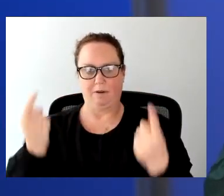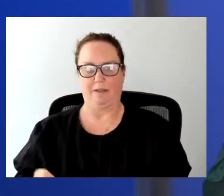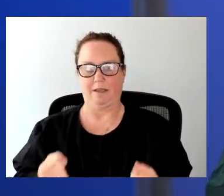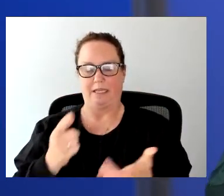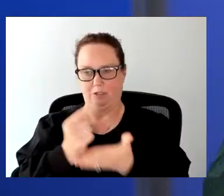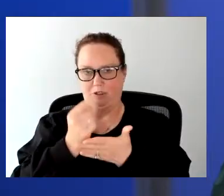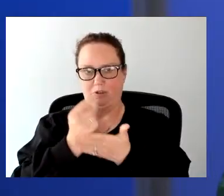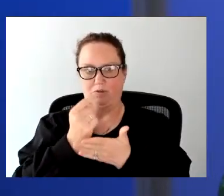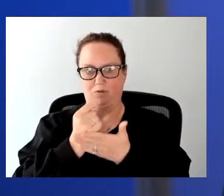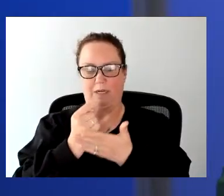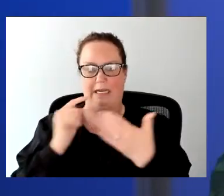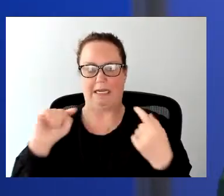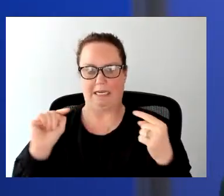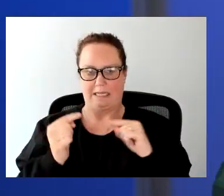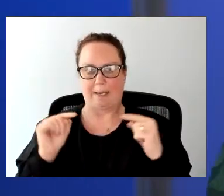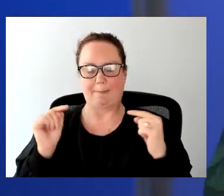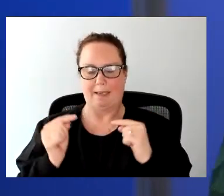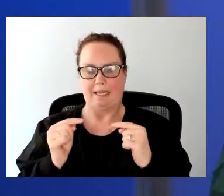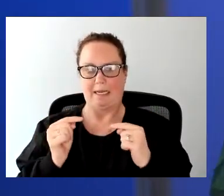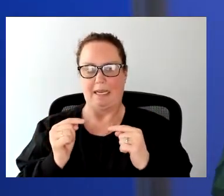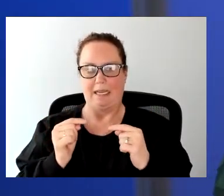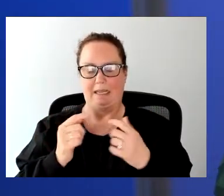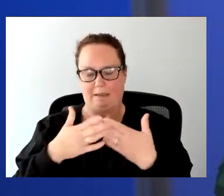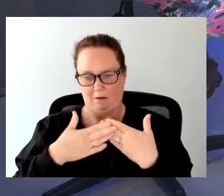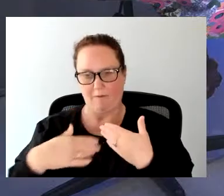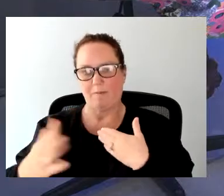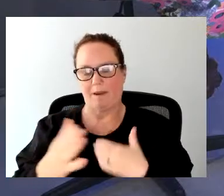the pain and then they take things from there. Yeah.